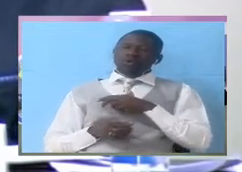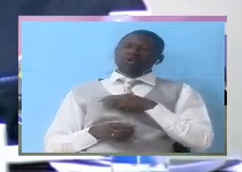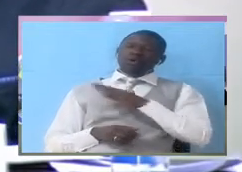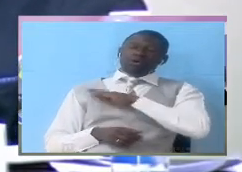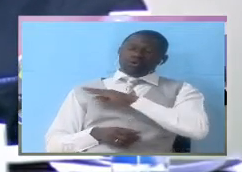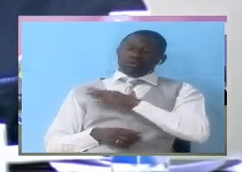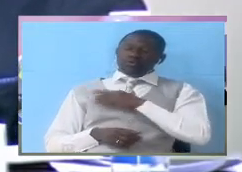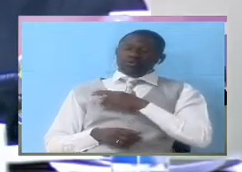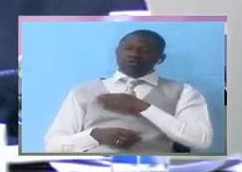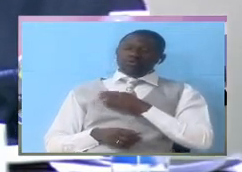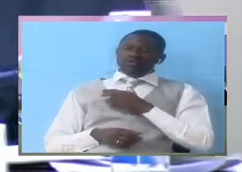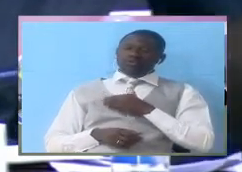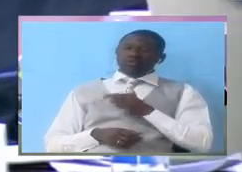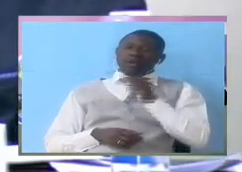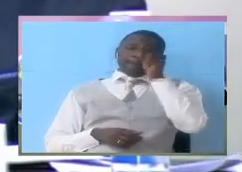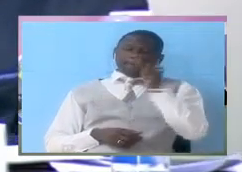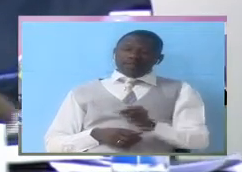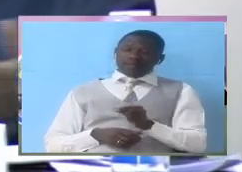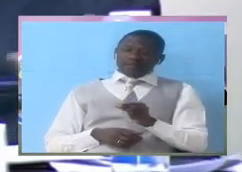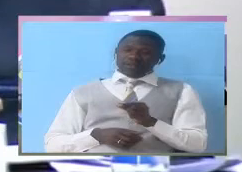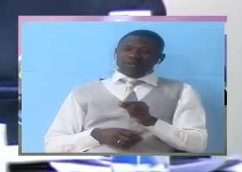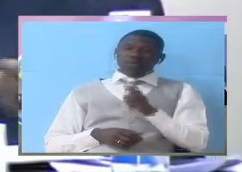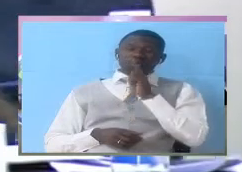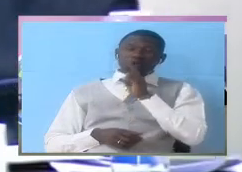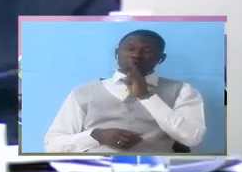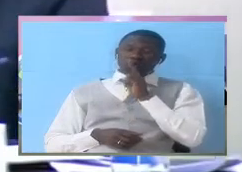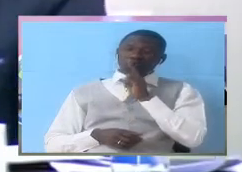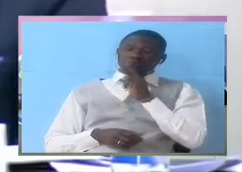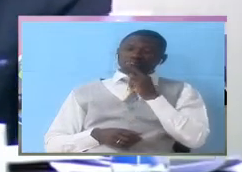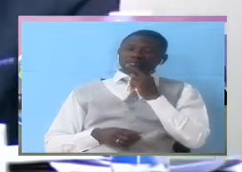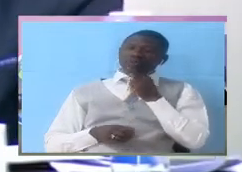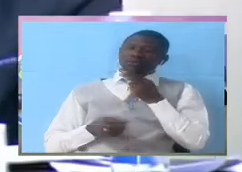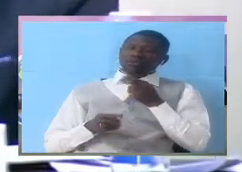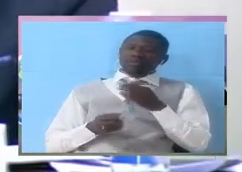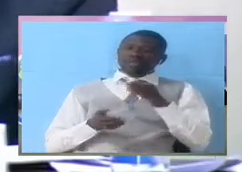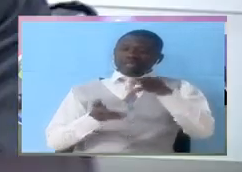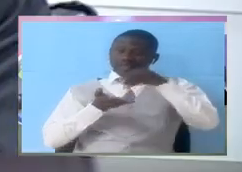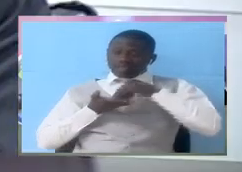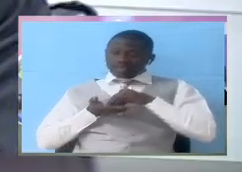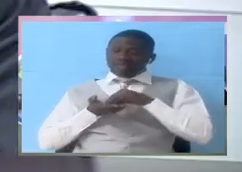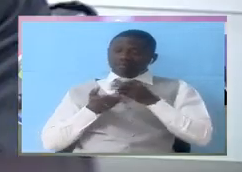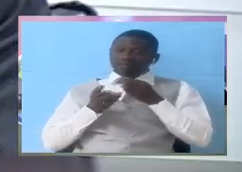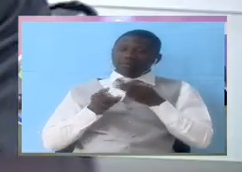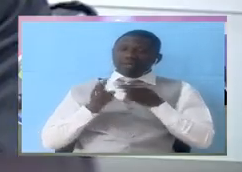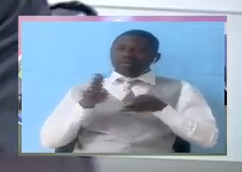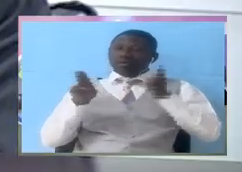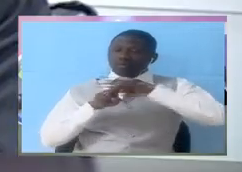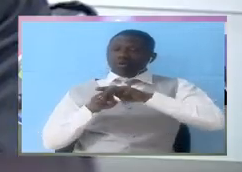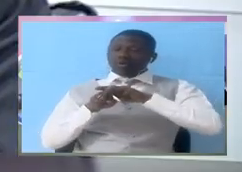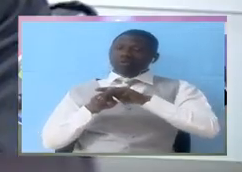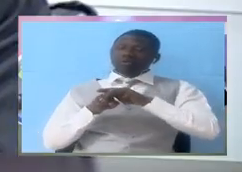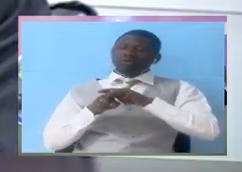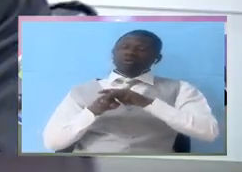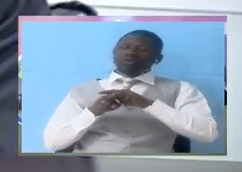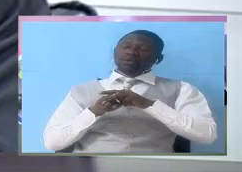of information from the president to the panel. Ni yow tamé yow ya ci ramné yaay jëlé xibaar jëlé